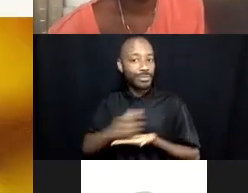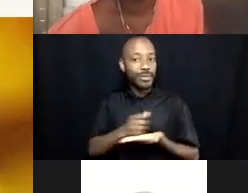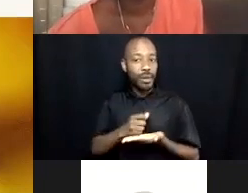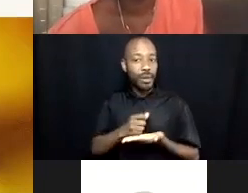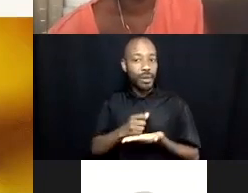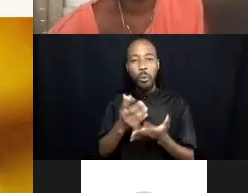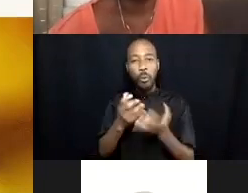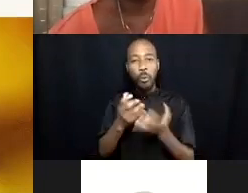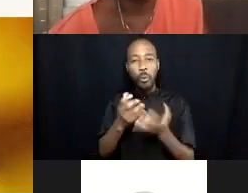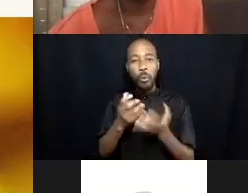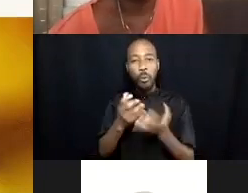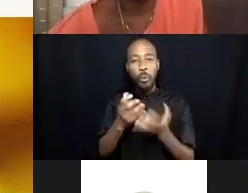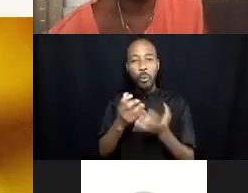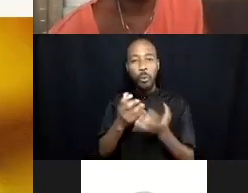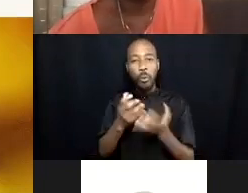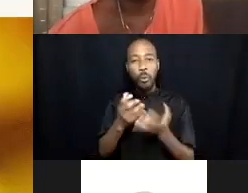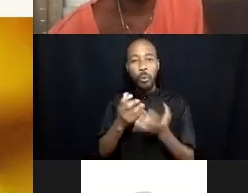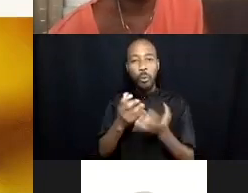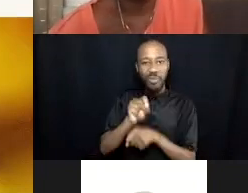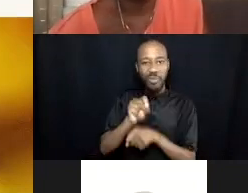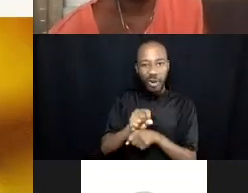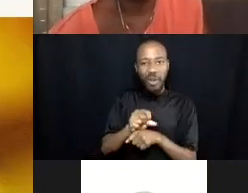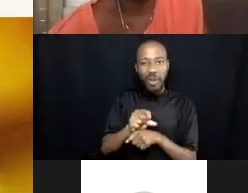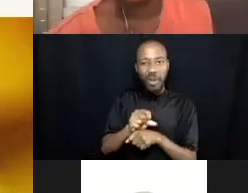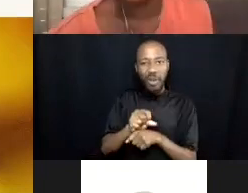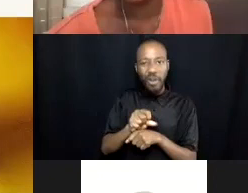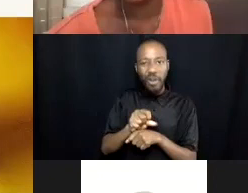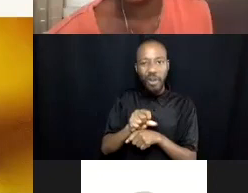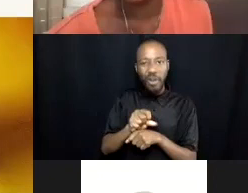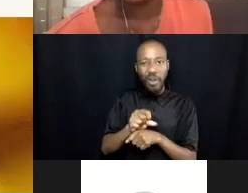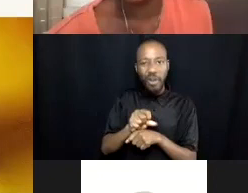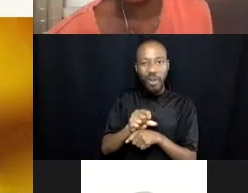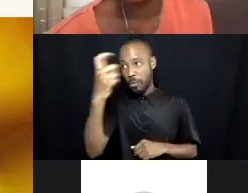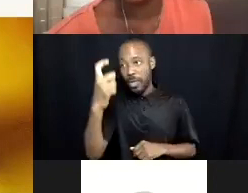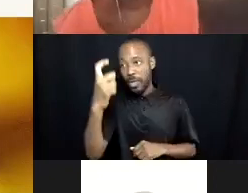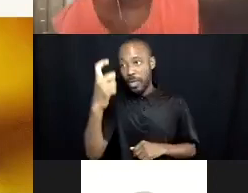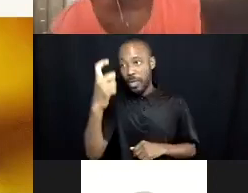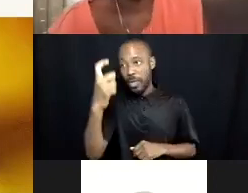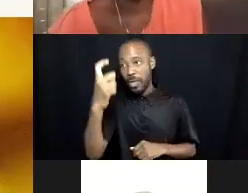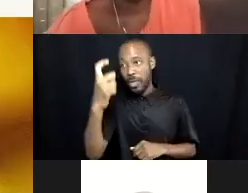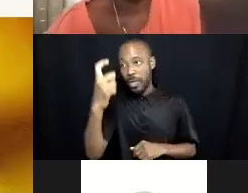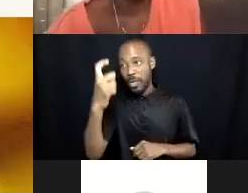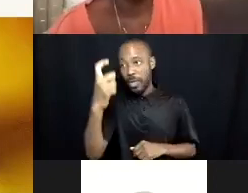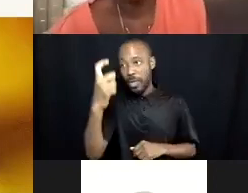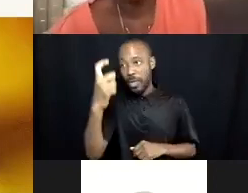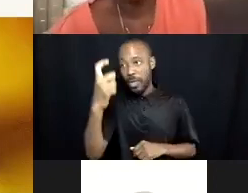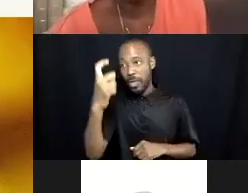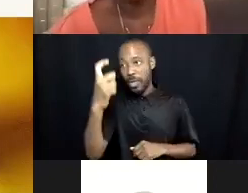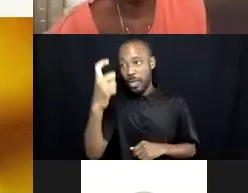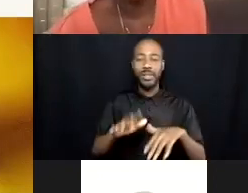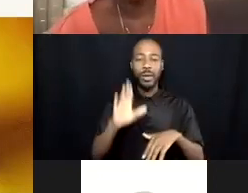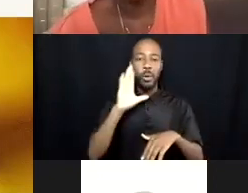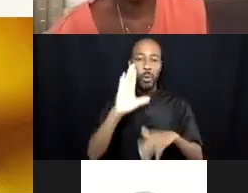One of the dreams that I have is that there are people in this space that are going to reach out to House